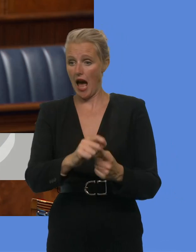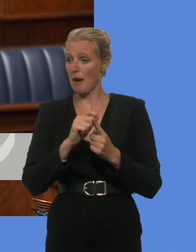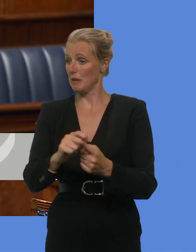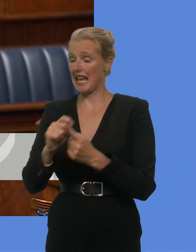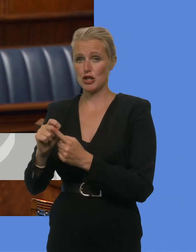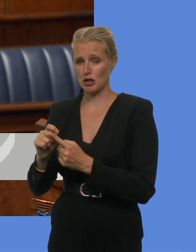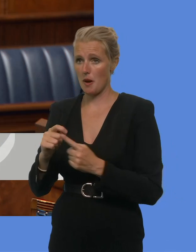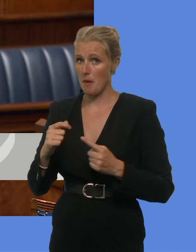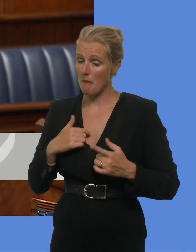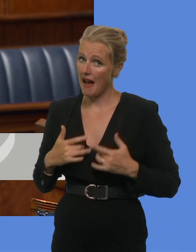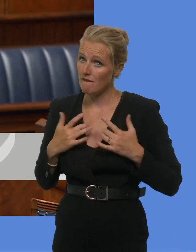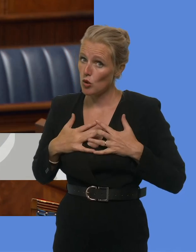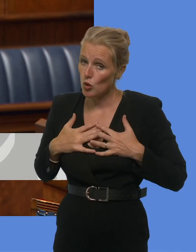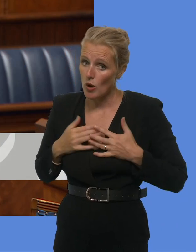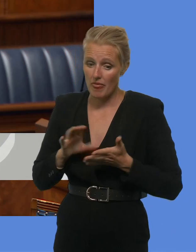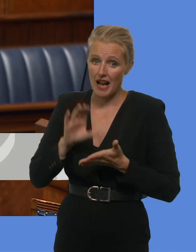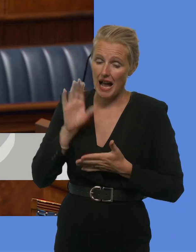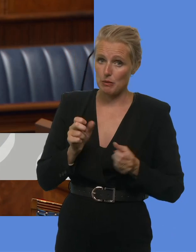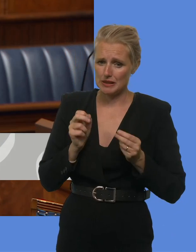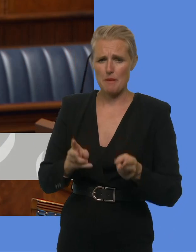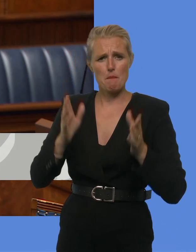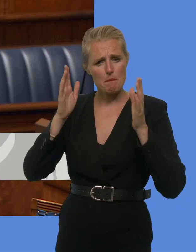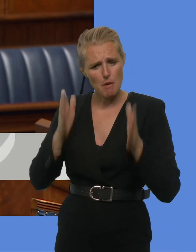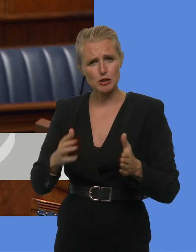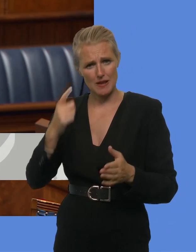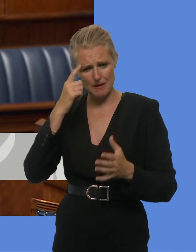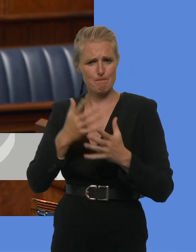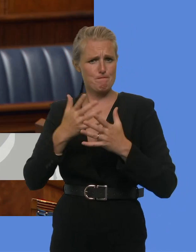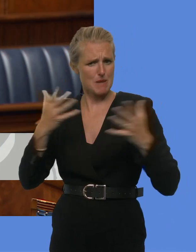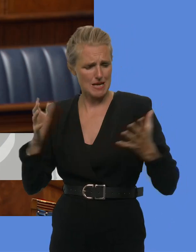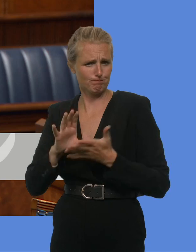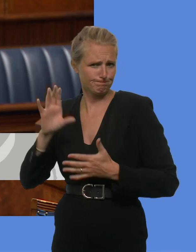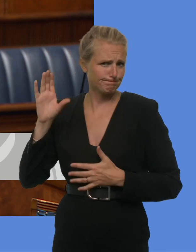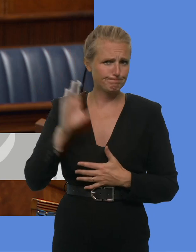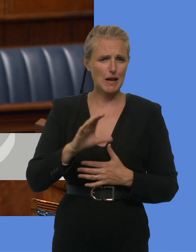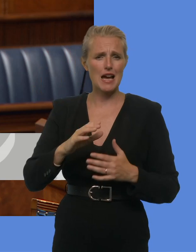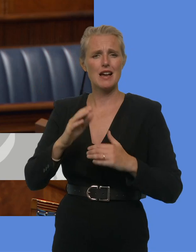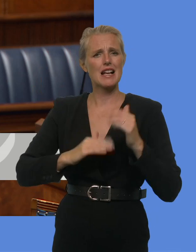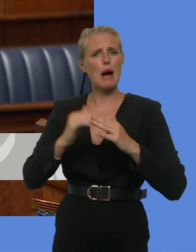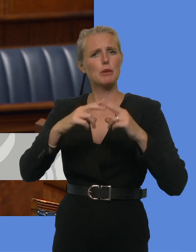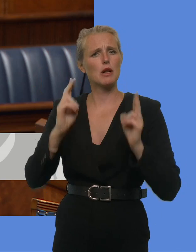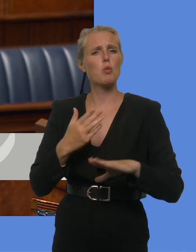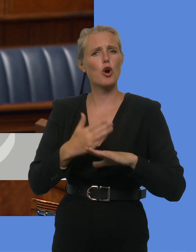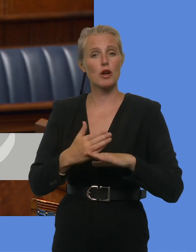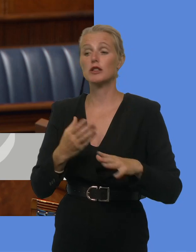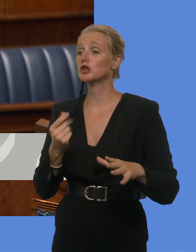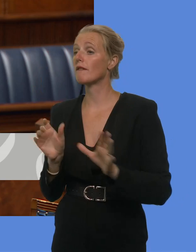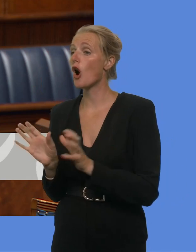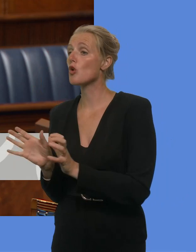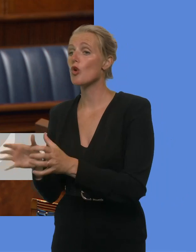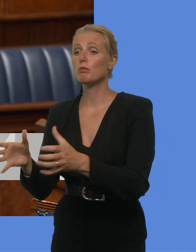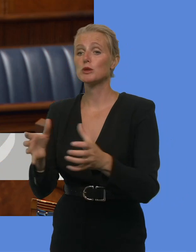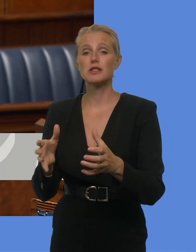view, the capital scheme must be capable of looking at some significant capital works. There's a number of our bigger victims and survivors groups that will have